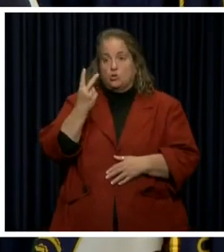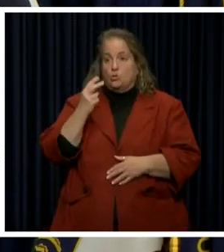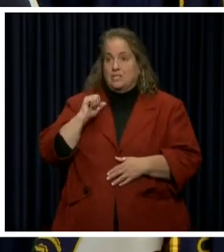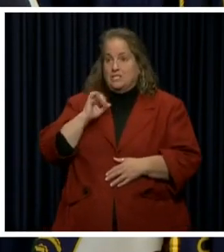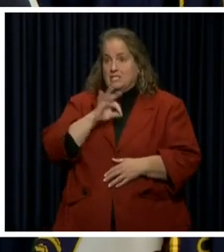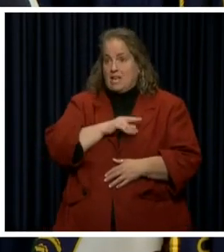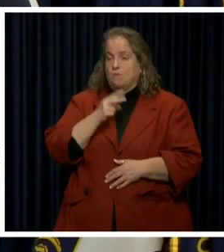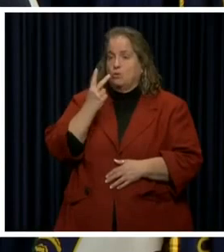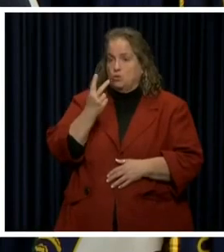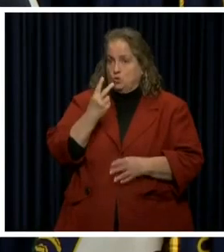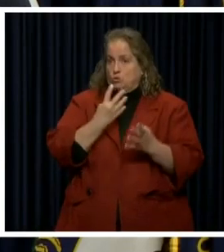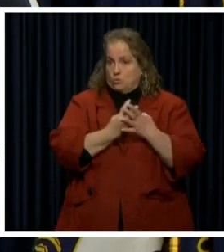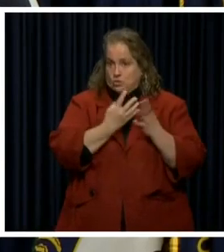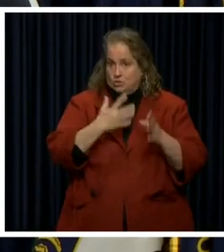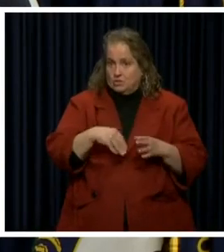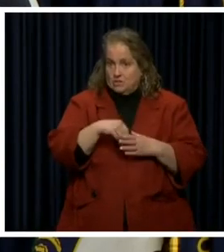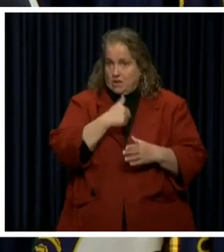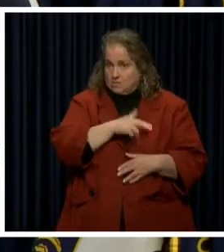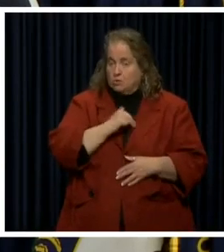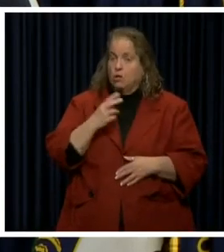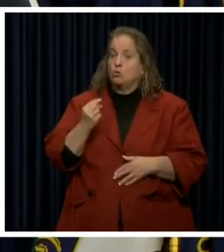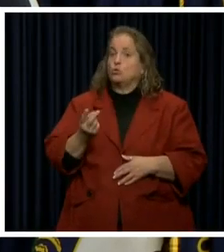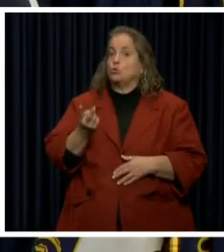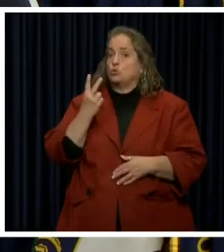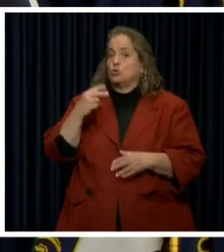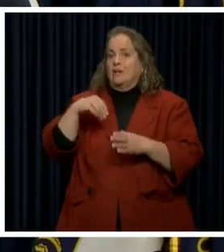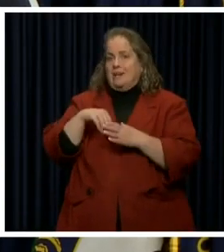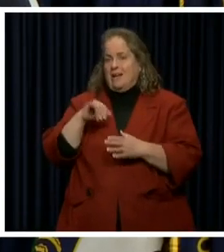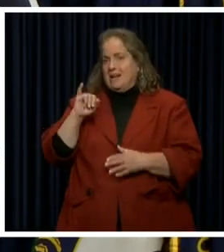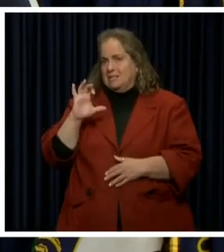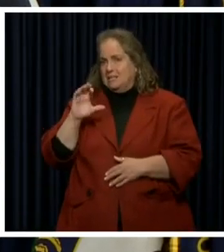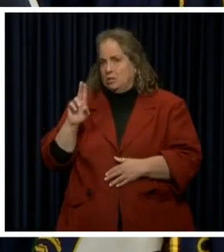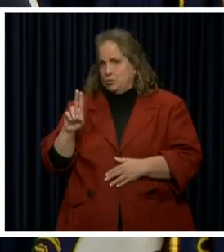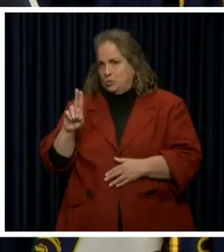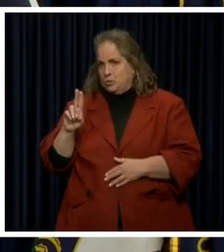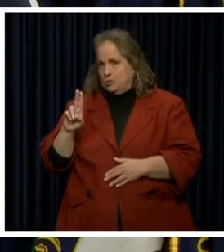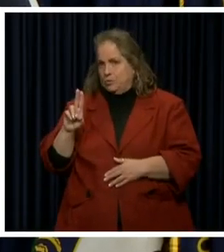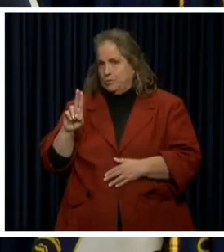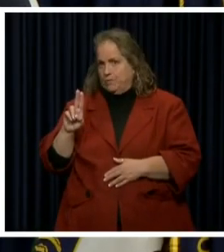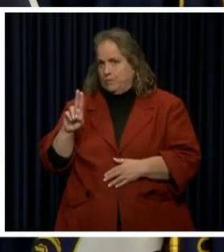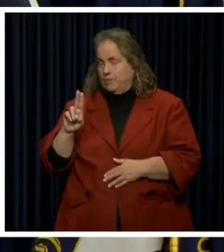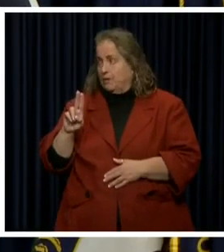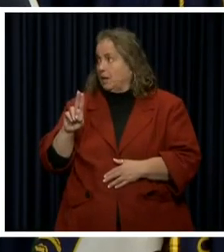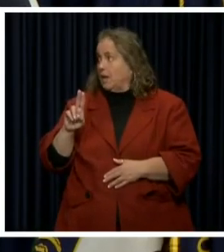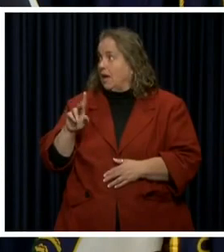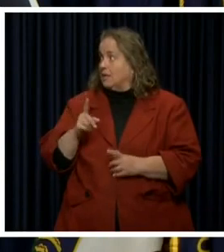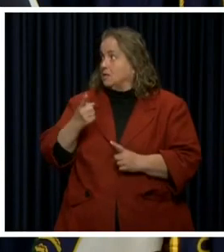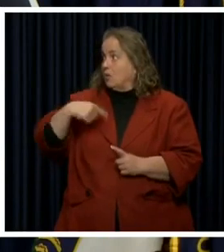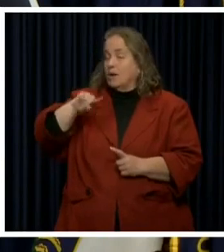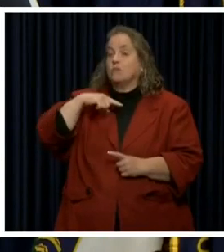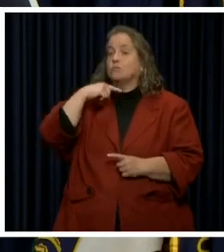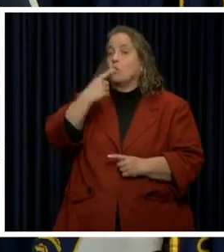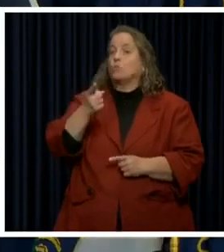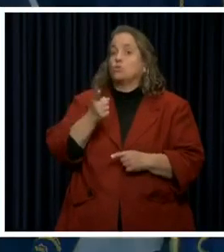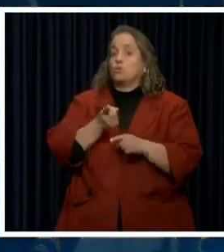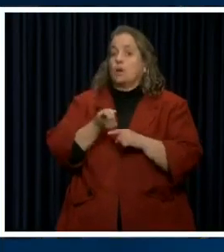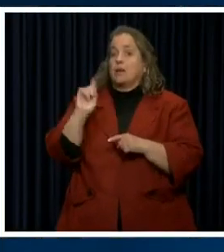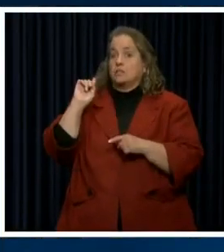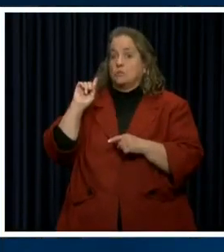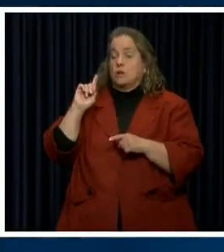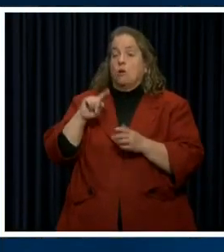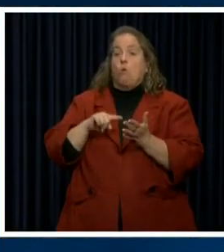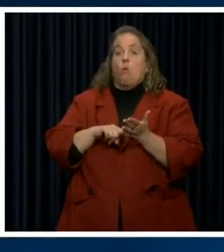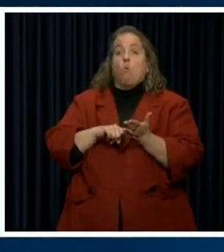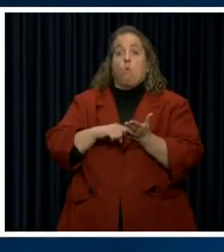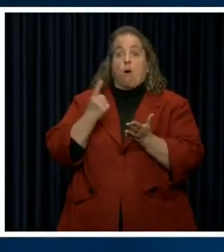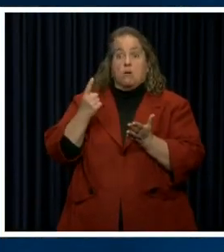staff and 2 inmates, and 2 of those are in ICU. As we told you last week, once we